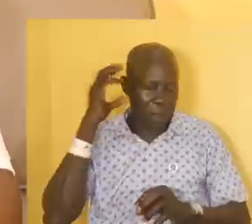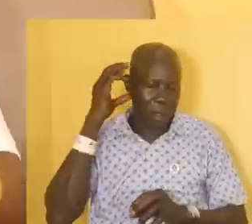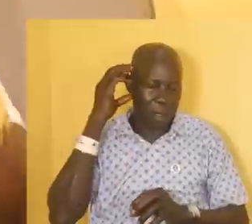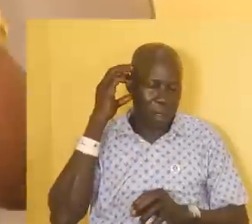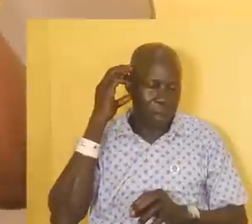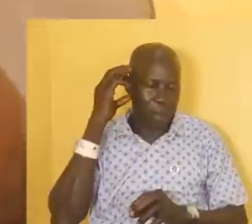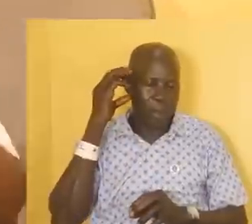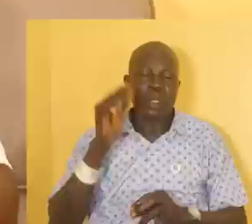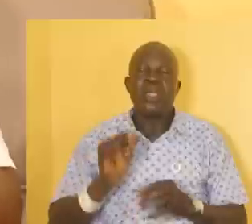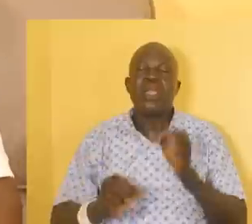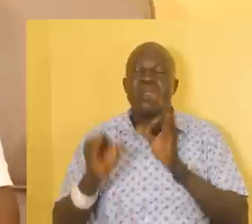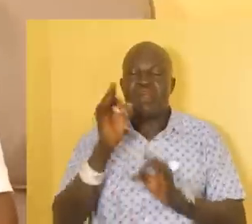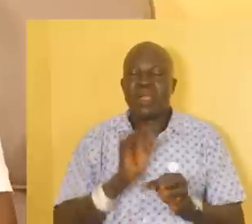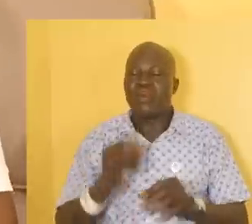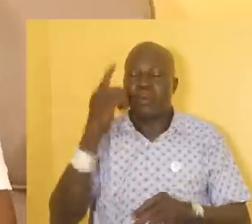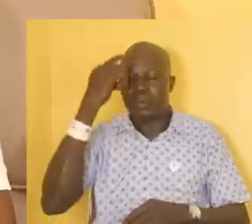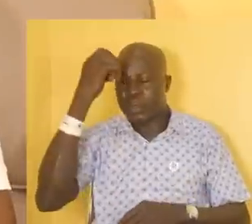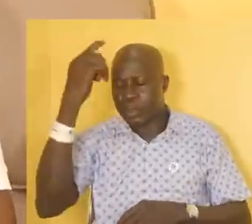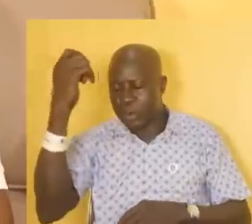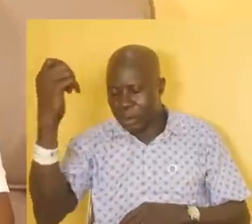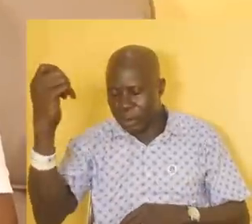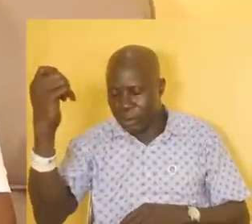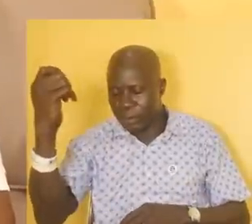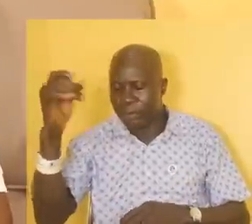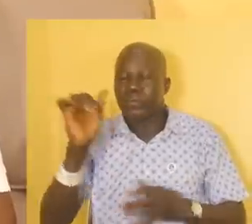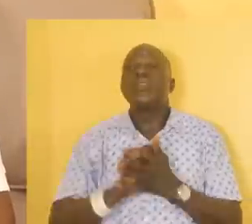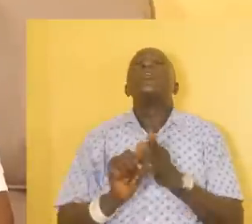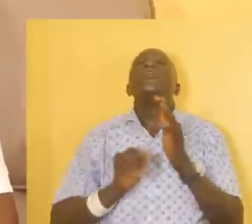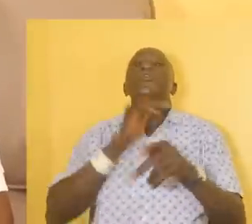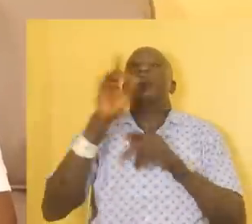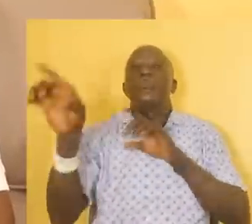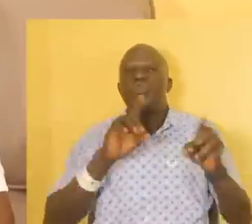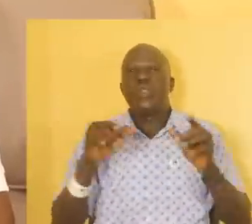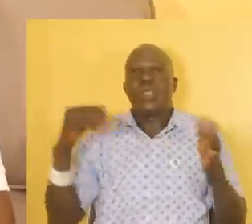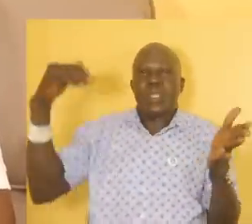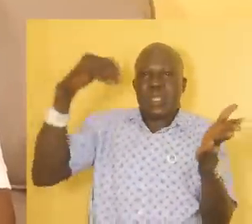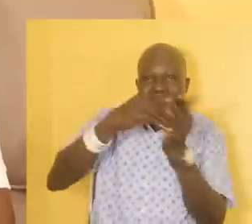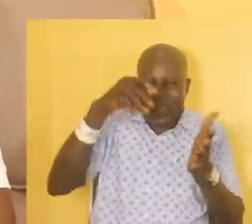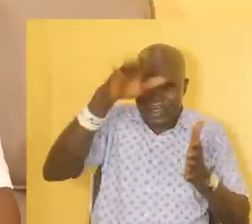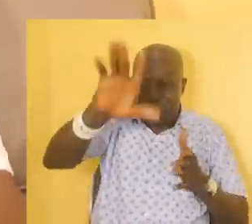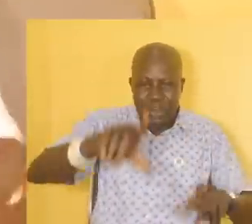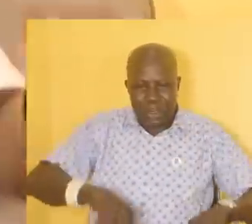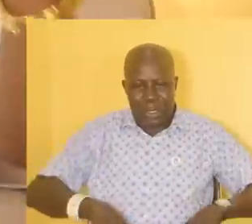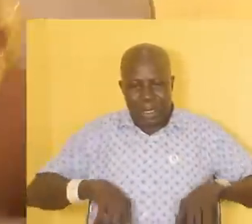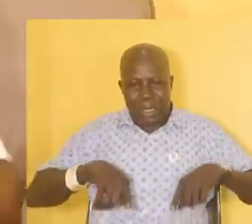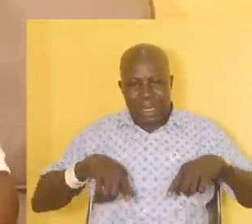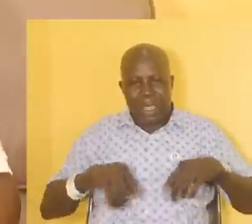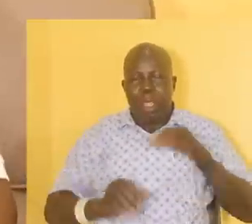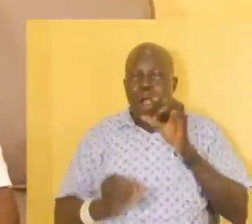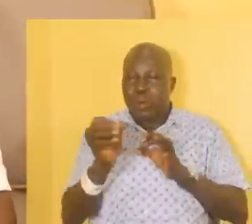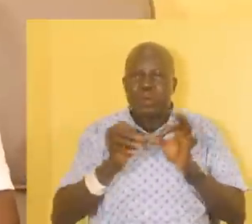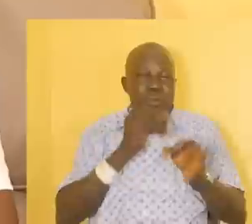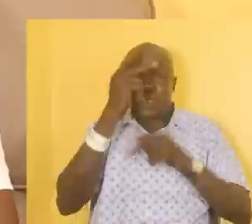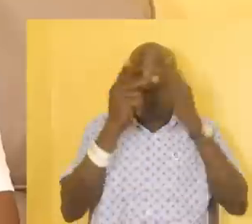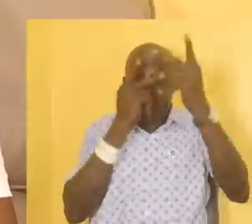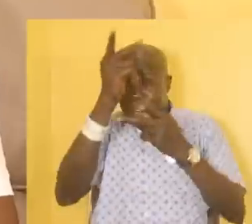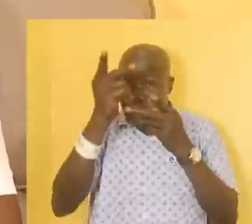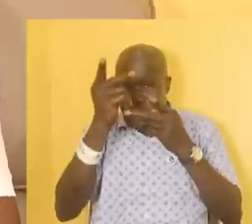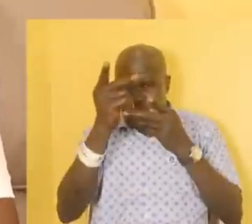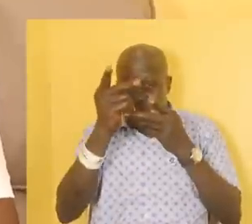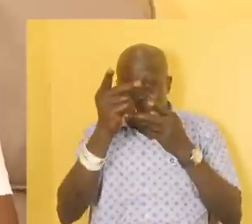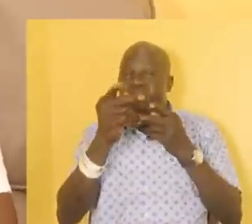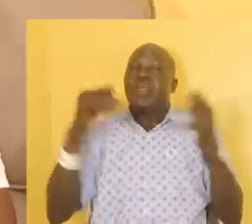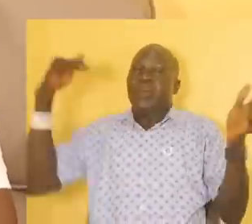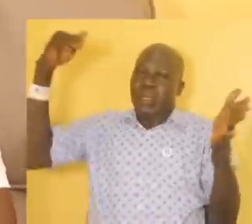hearing me, he will send you dream that's contrary to your life. He will send you vision